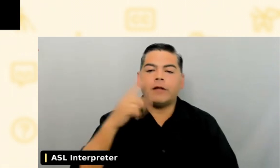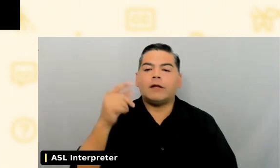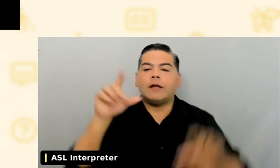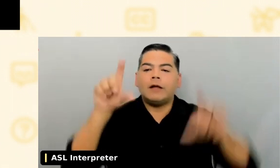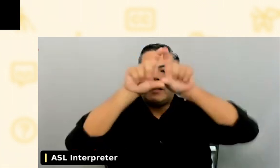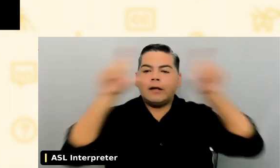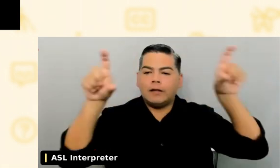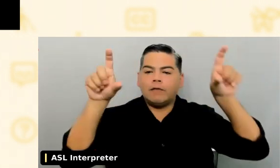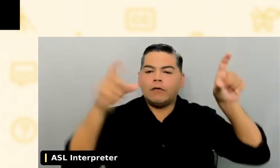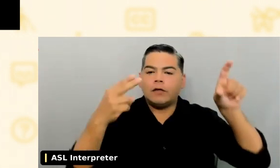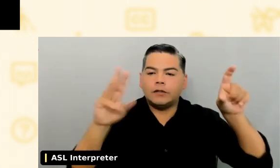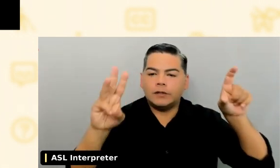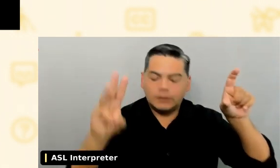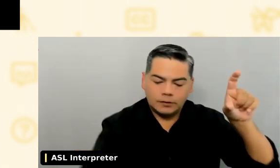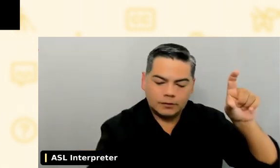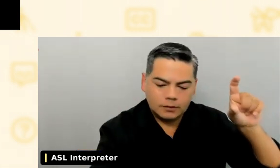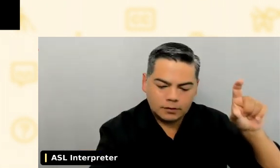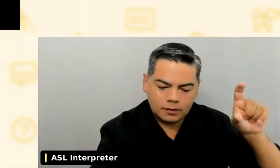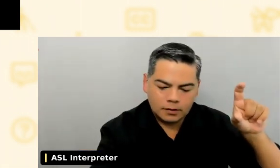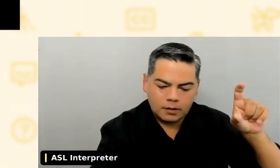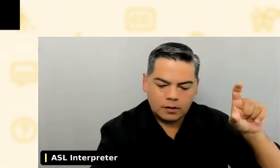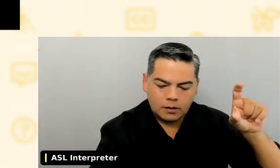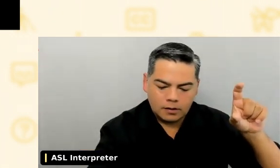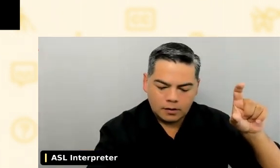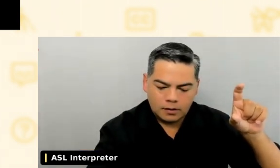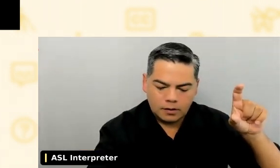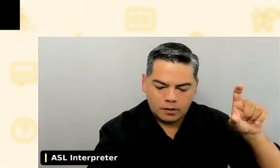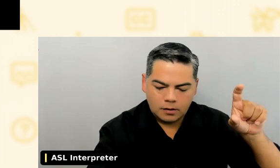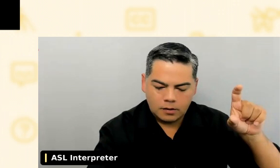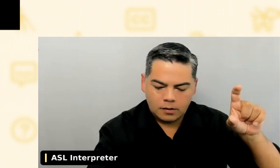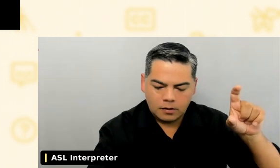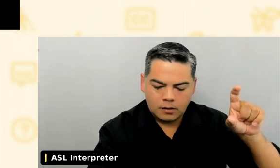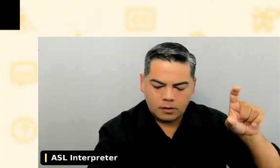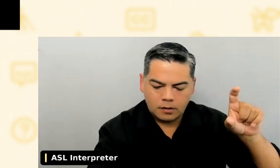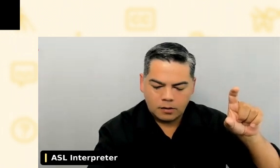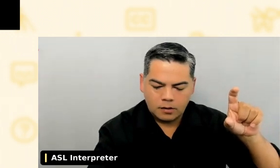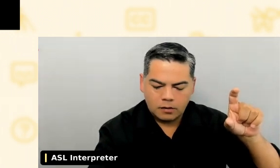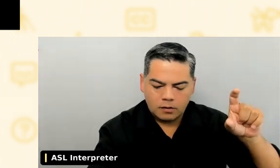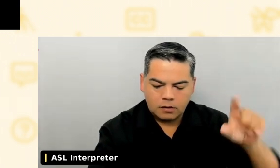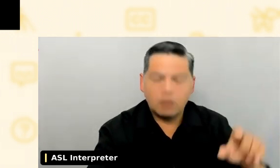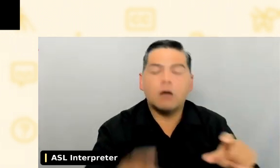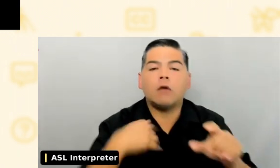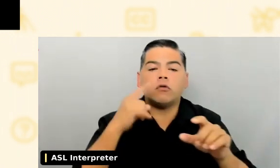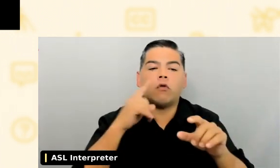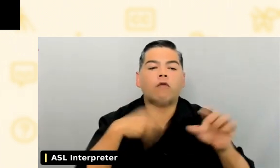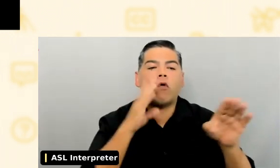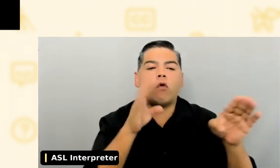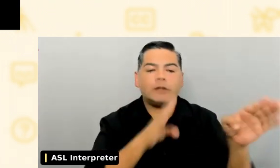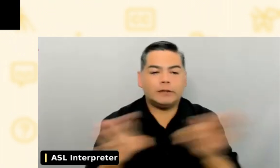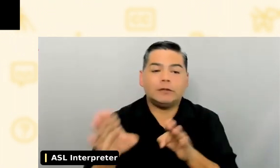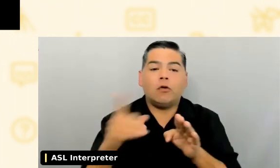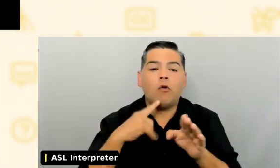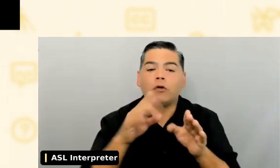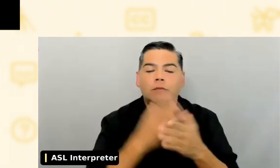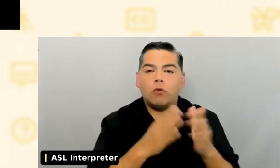H6. And for lists, we have an ordered list and ordered list. So if you have ideas that you